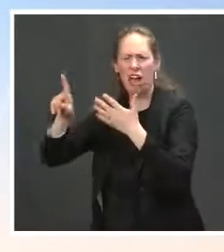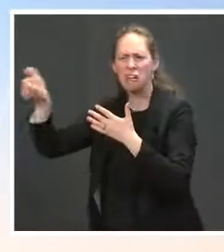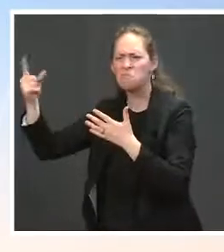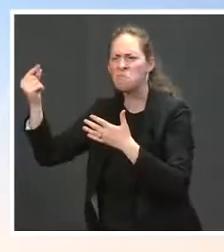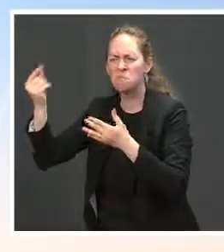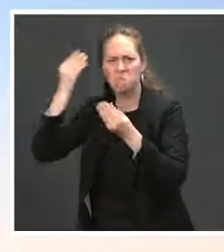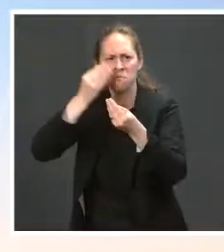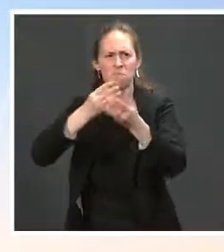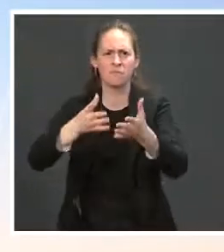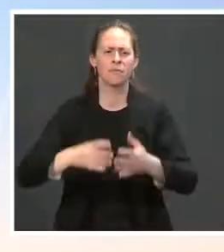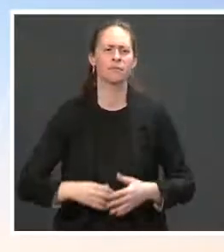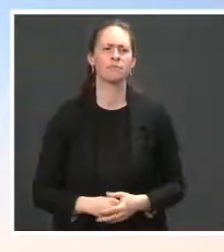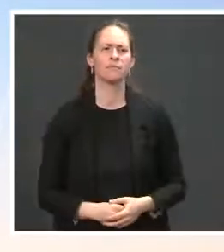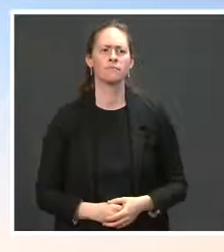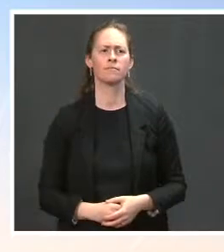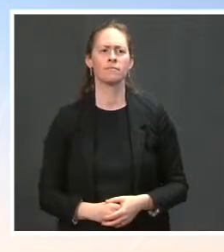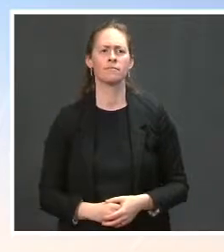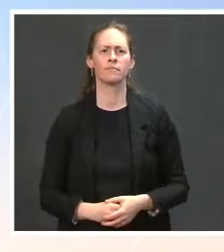and the other one is the